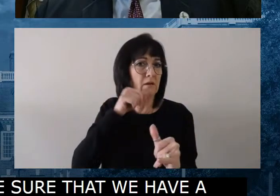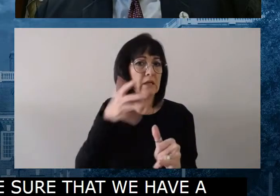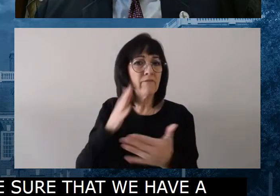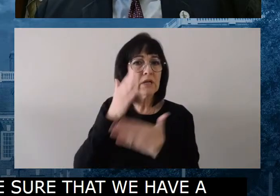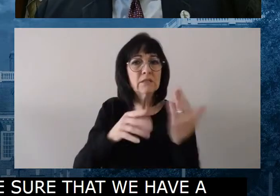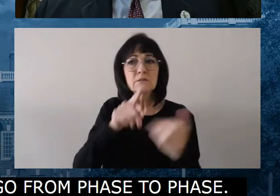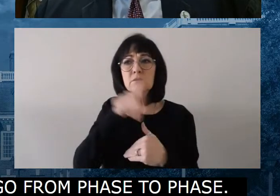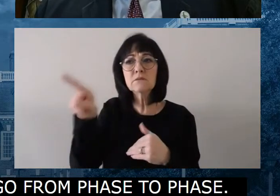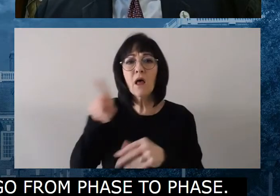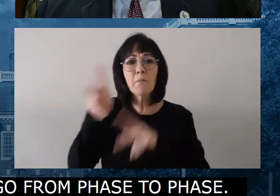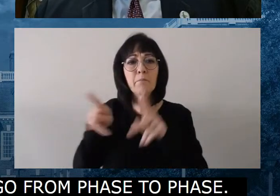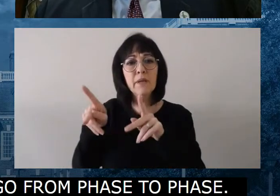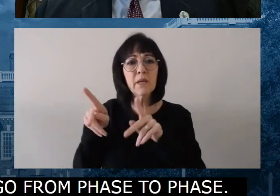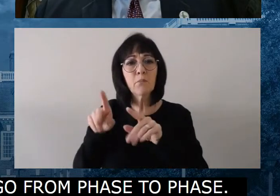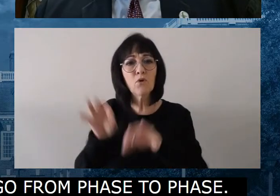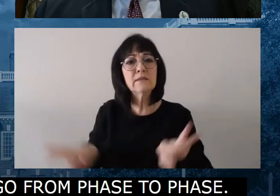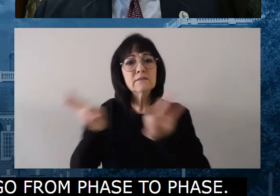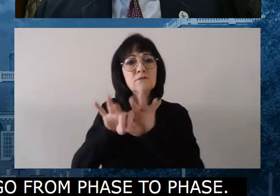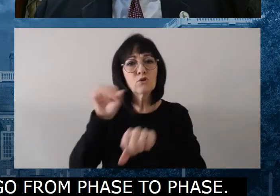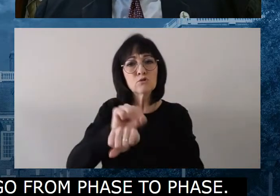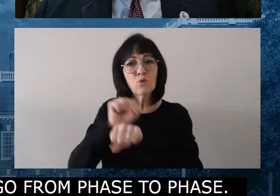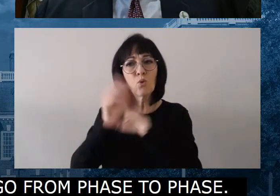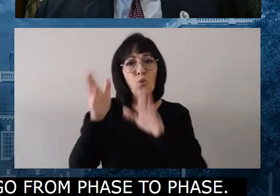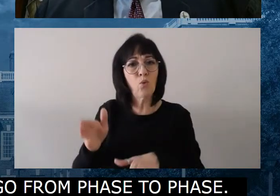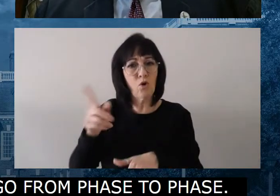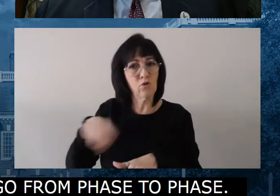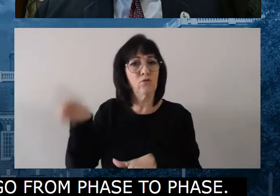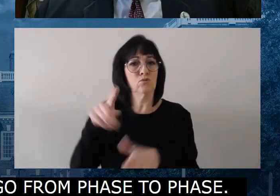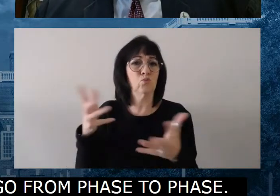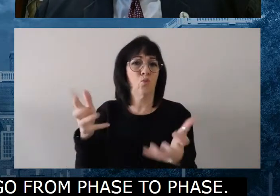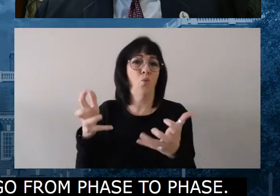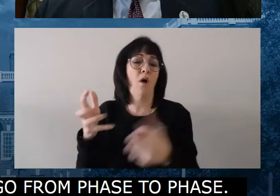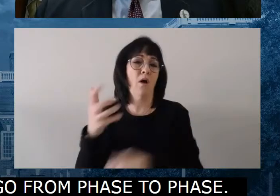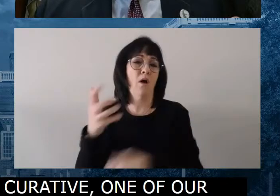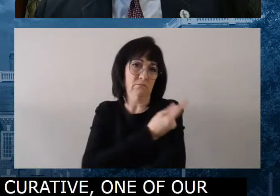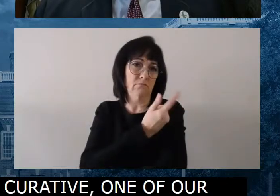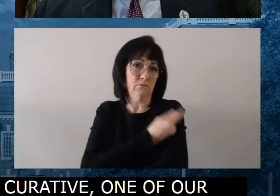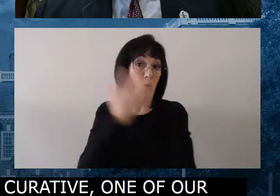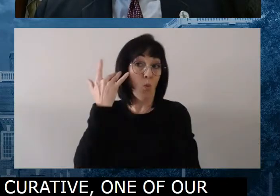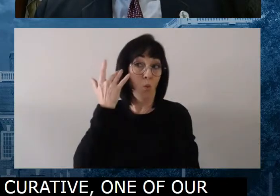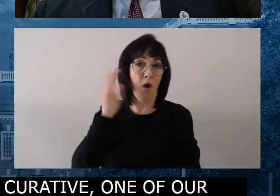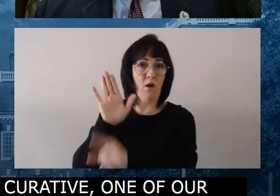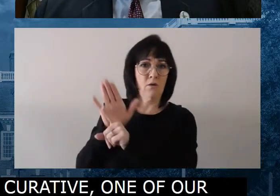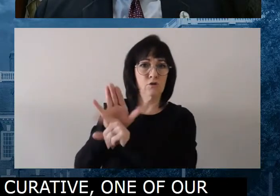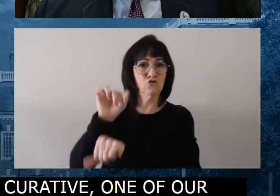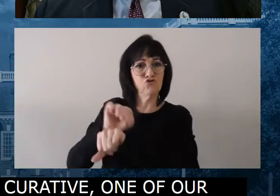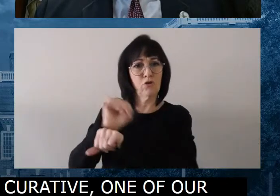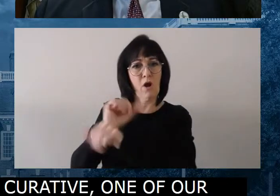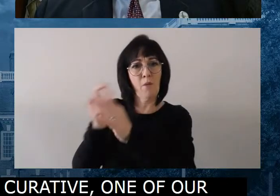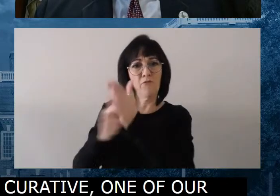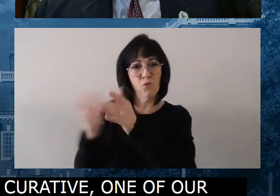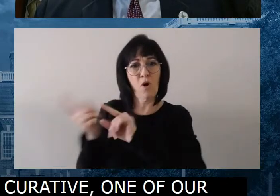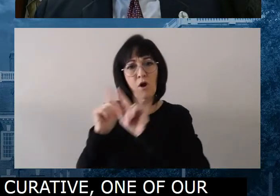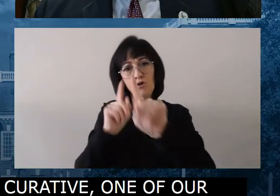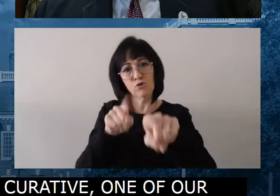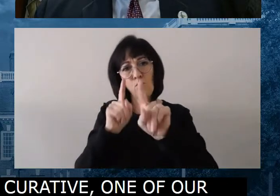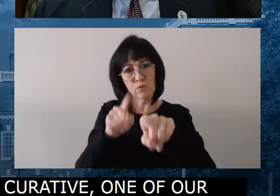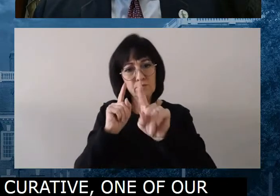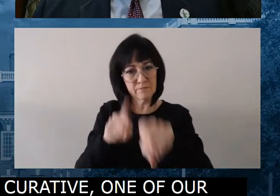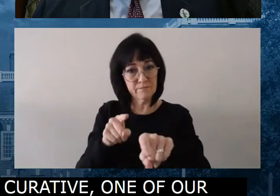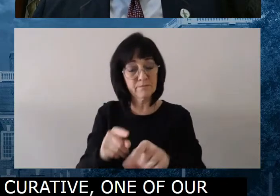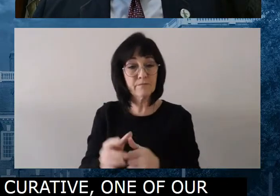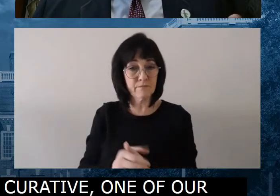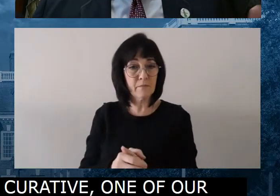partners, to really help with vaccinations, as well as another company. But just yesterday, they passed 25,000